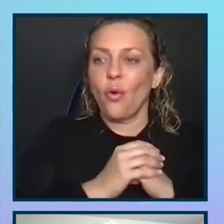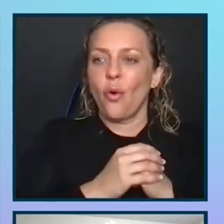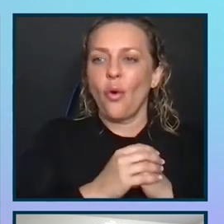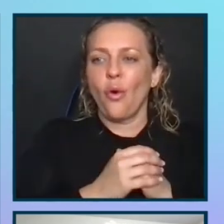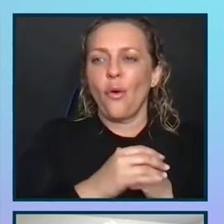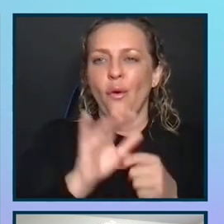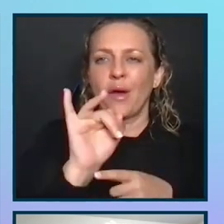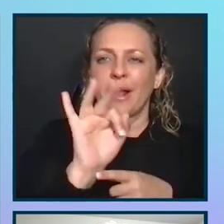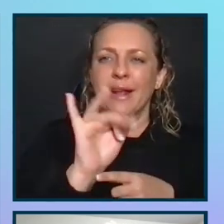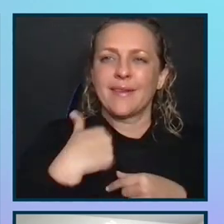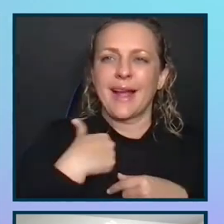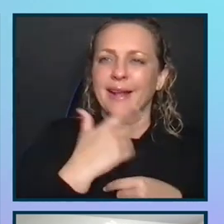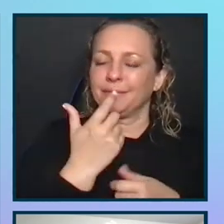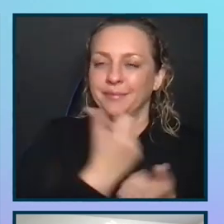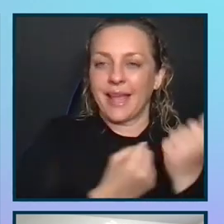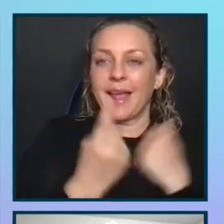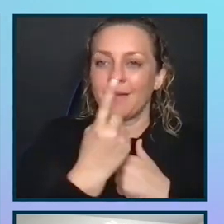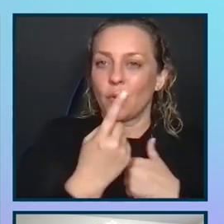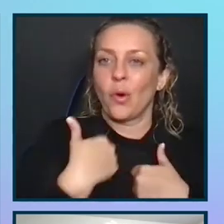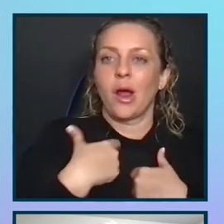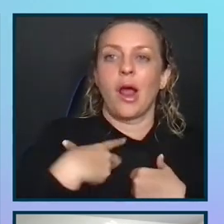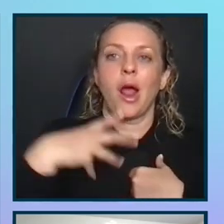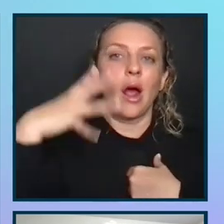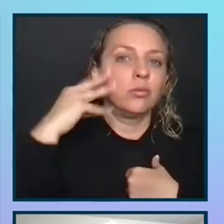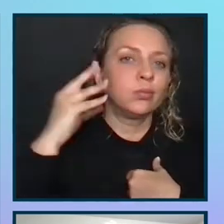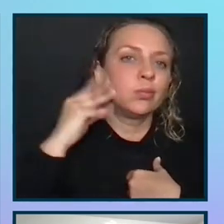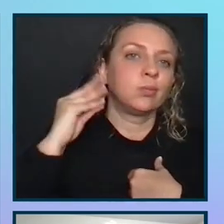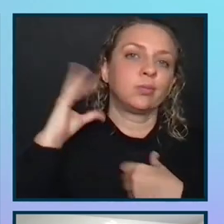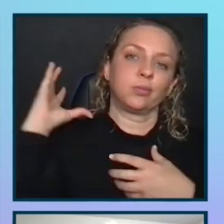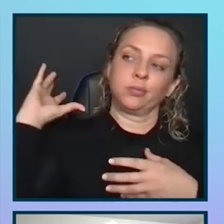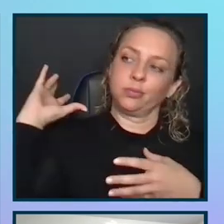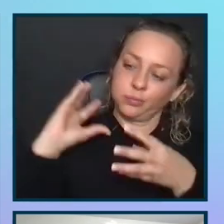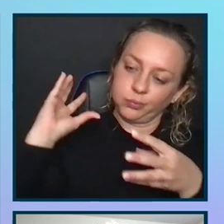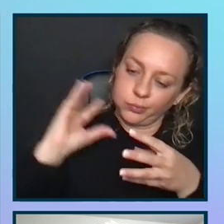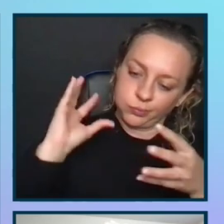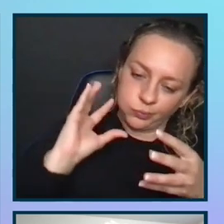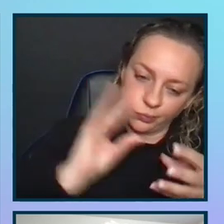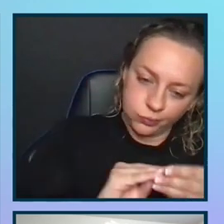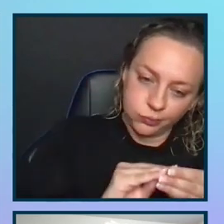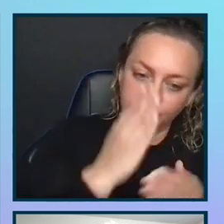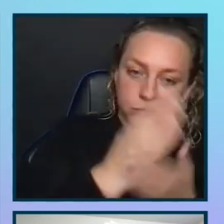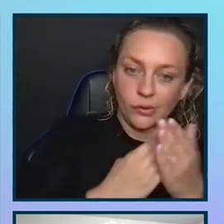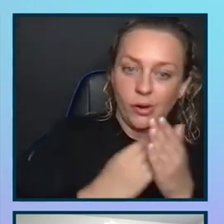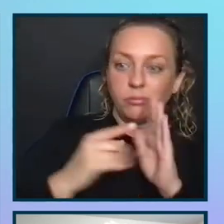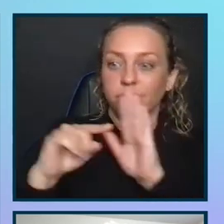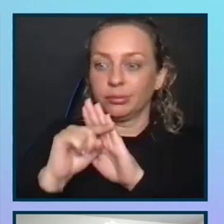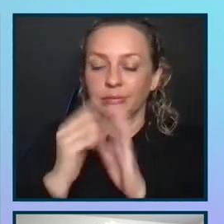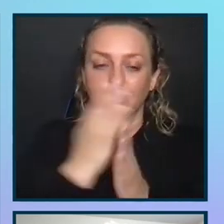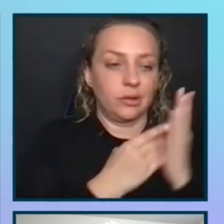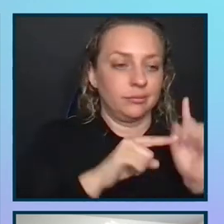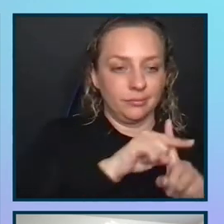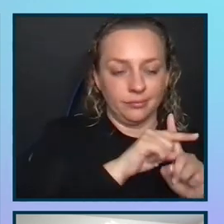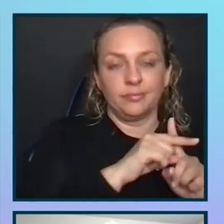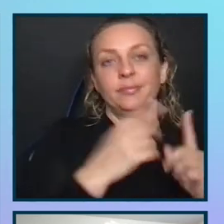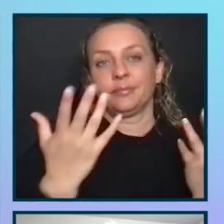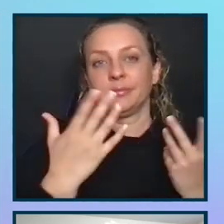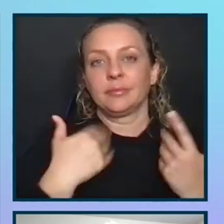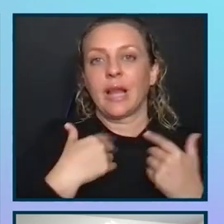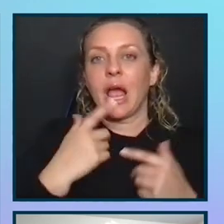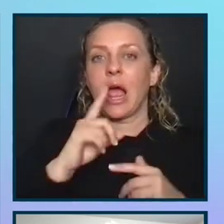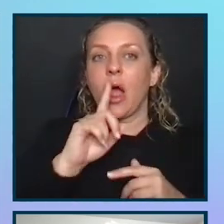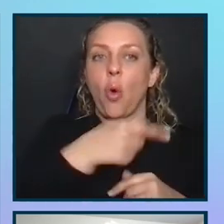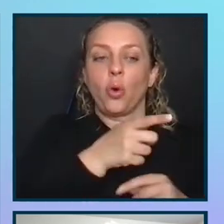I've like everyone, have built up experiences over time, some positive and some negative. And so I come from two aspects, both the